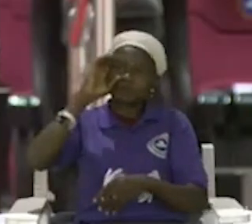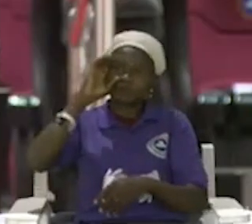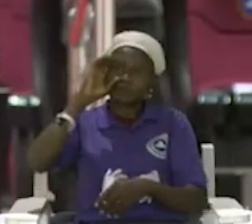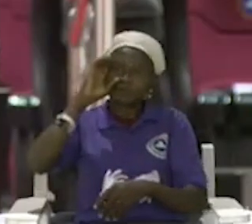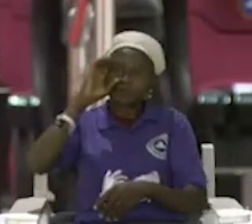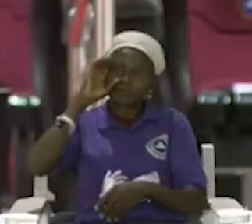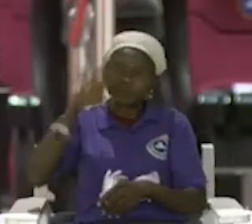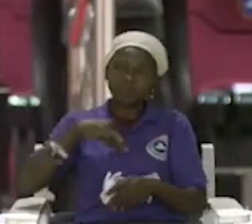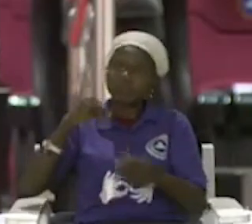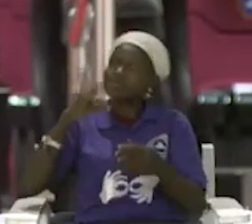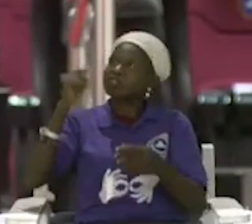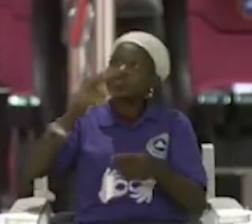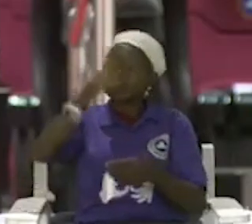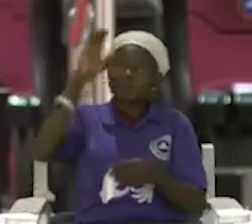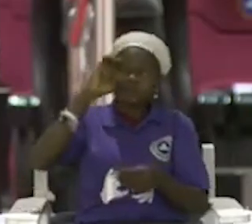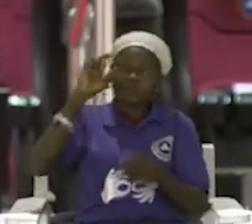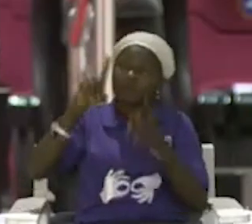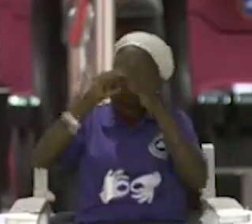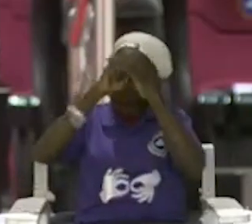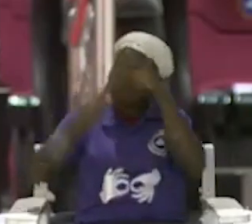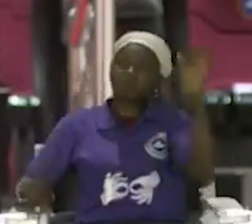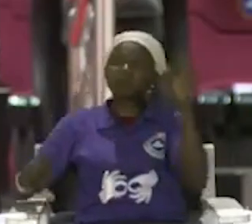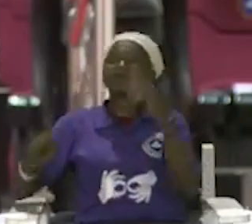and it was no longer there.